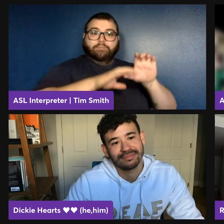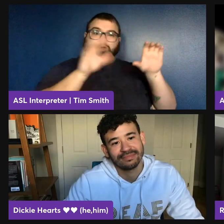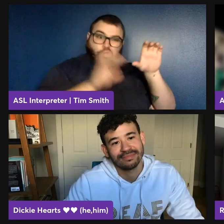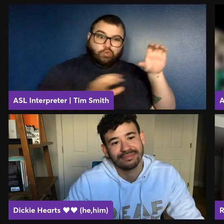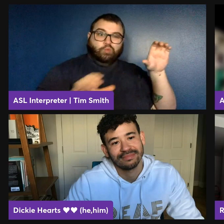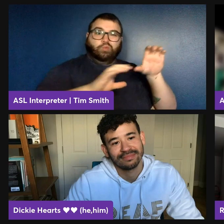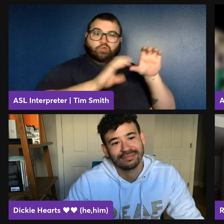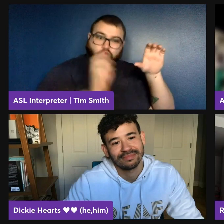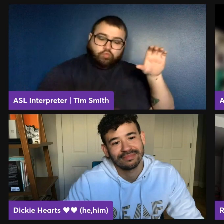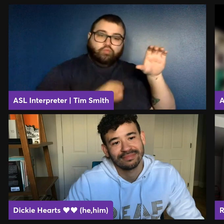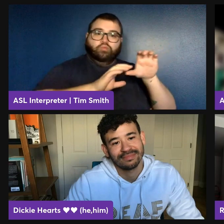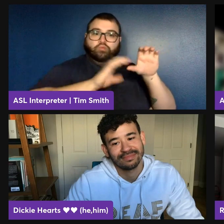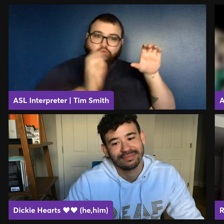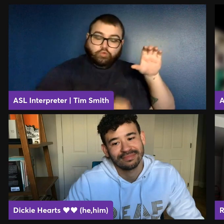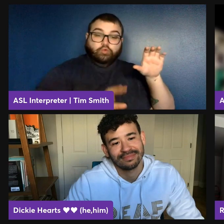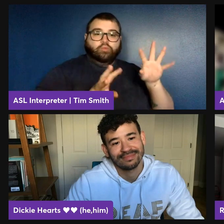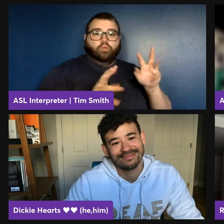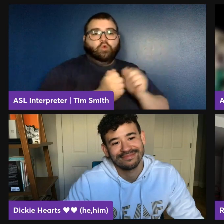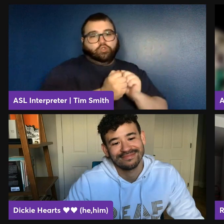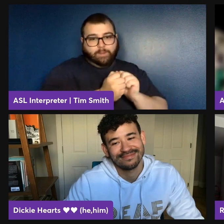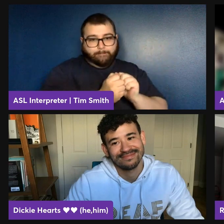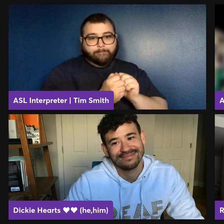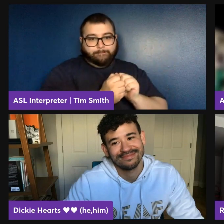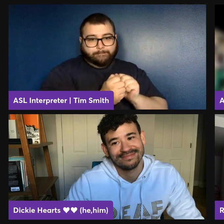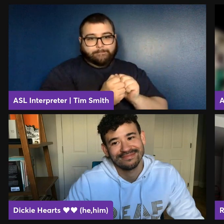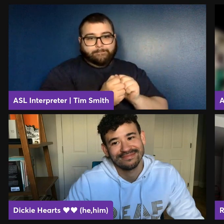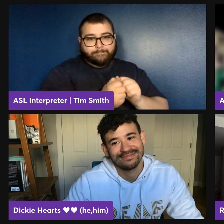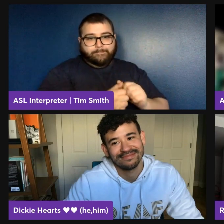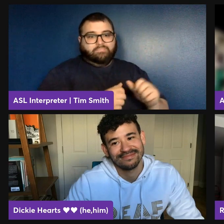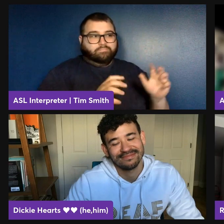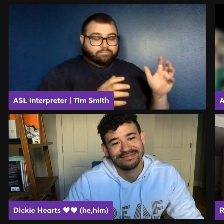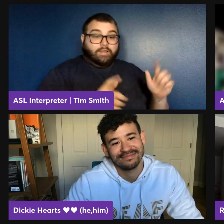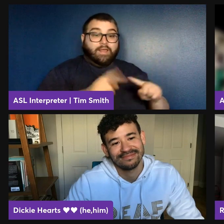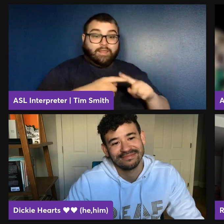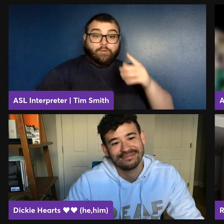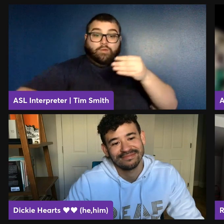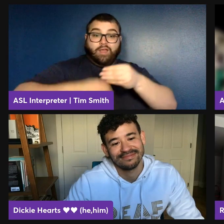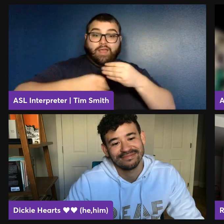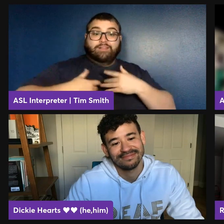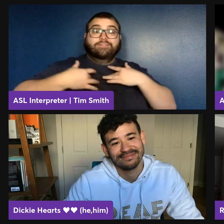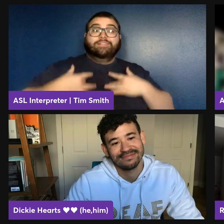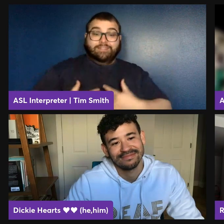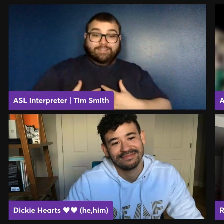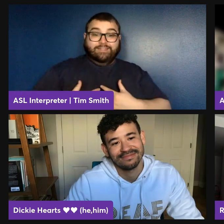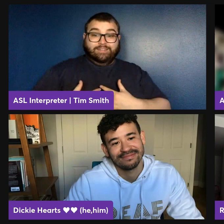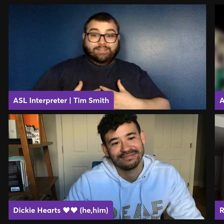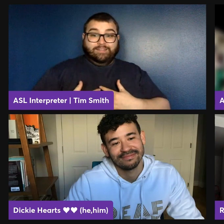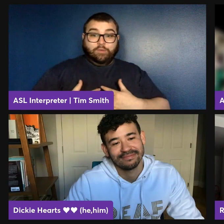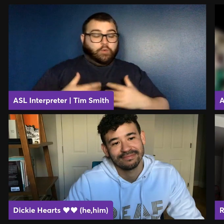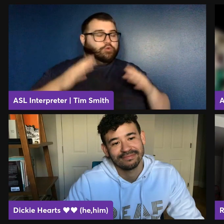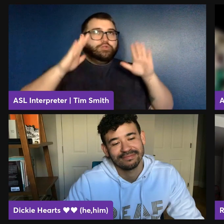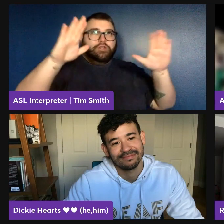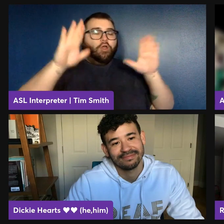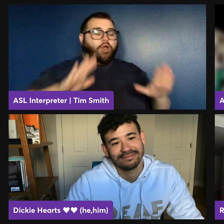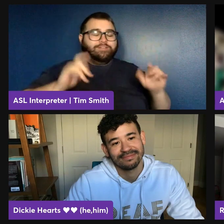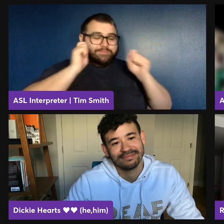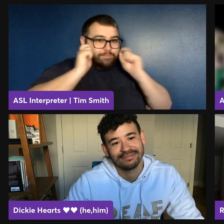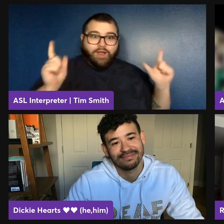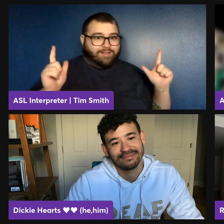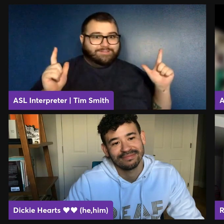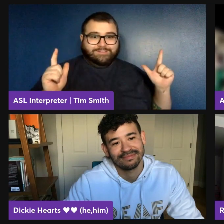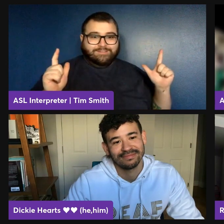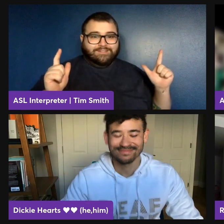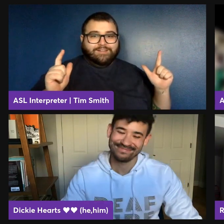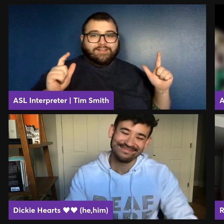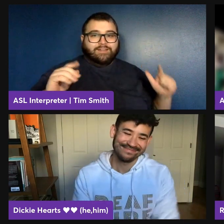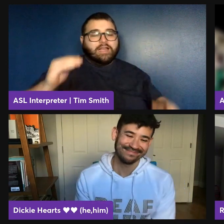workshops. Yes. And then we added Dickie, mm-hmm. which was such an awesome surprise because I